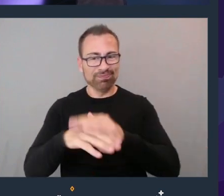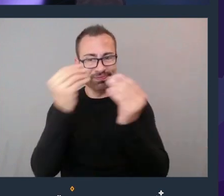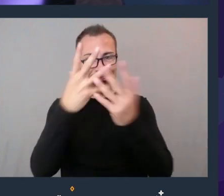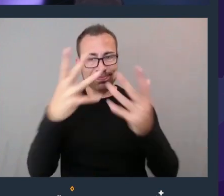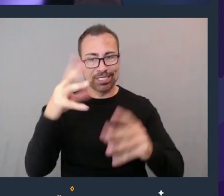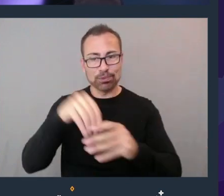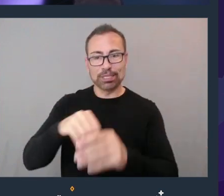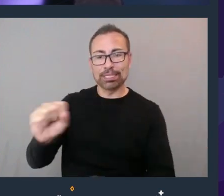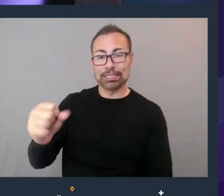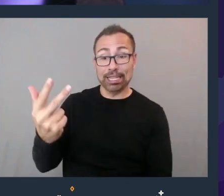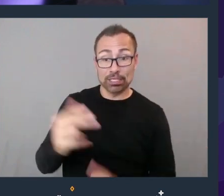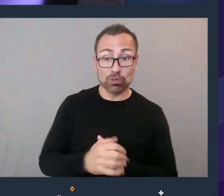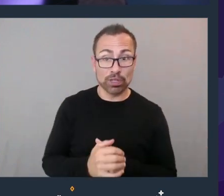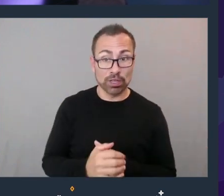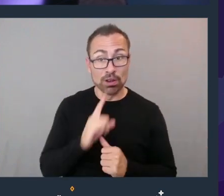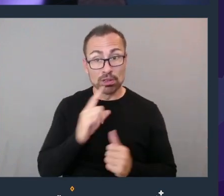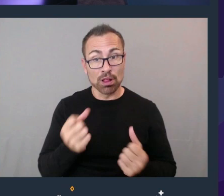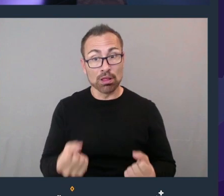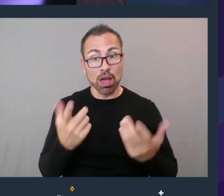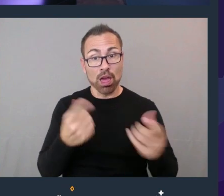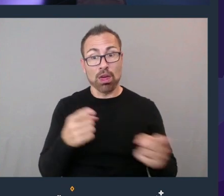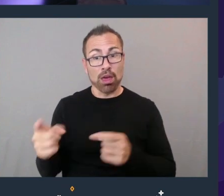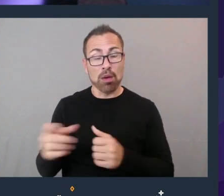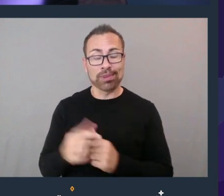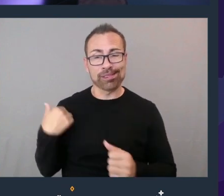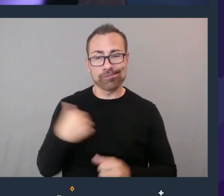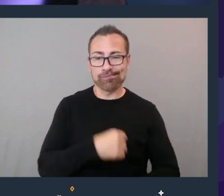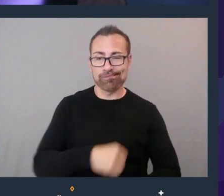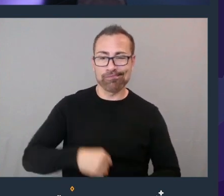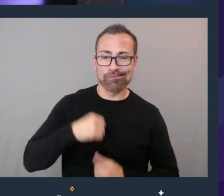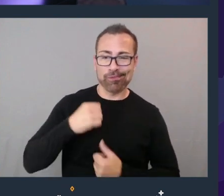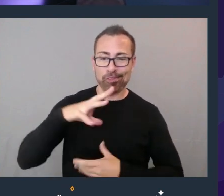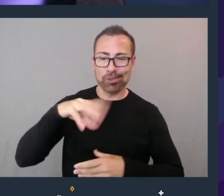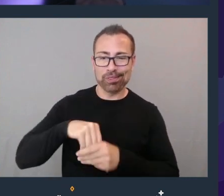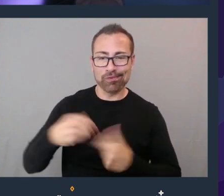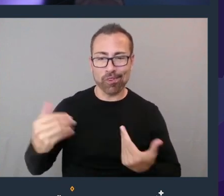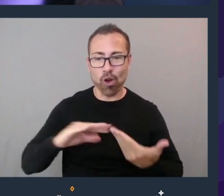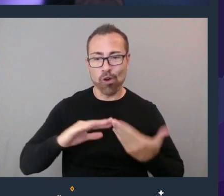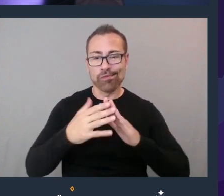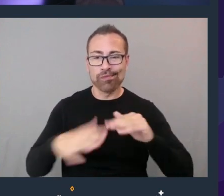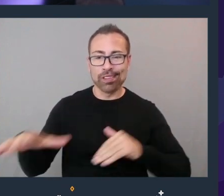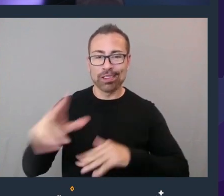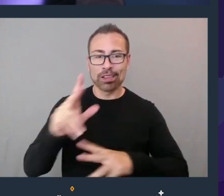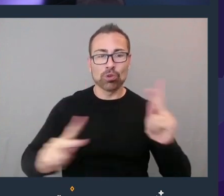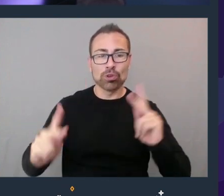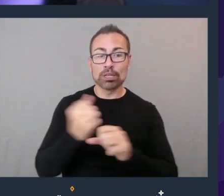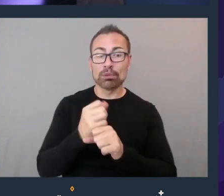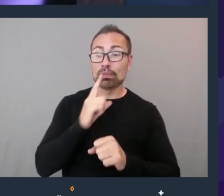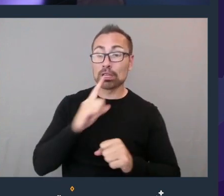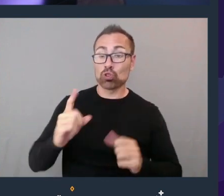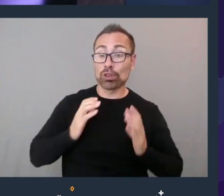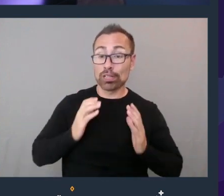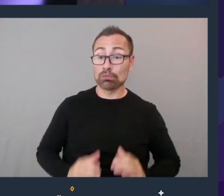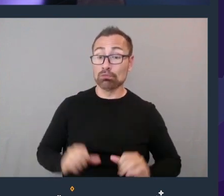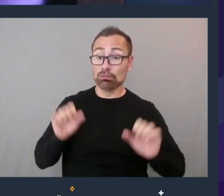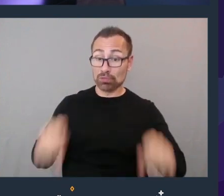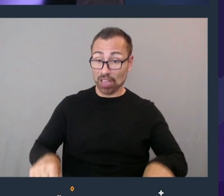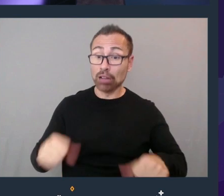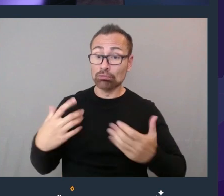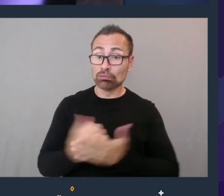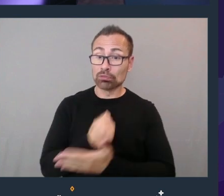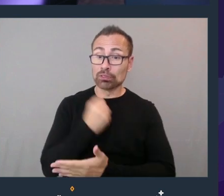to be part of the community in making sure our customers can take advantage of all the latest S3 features in their applications with the least amount of